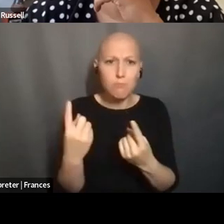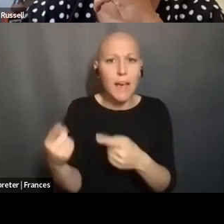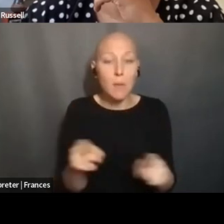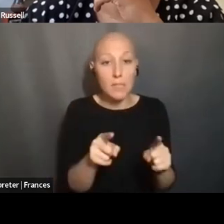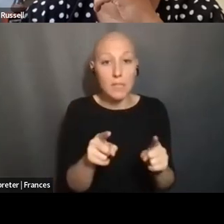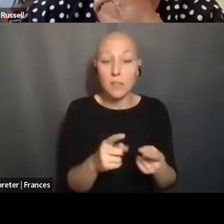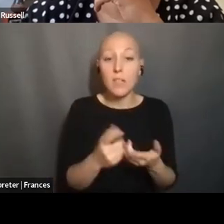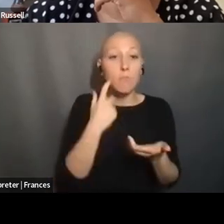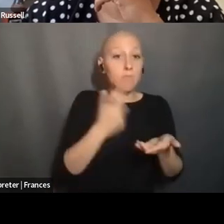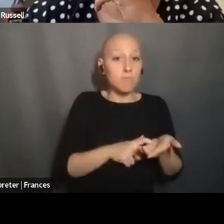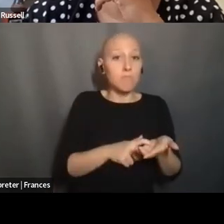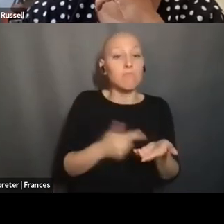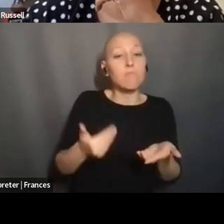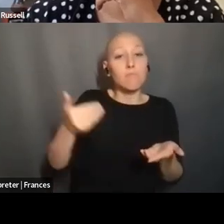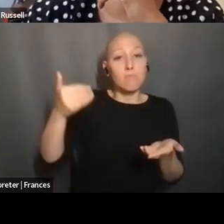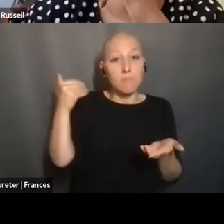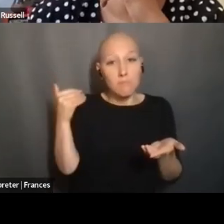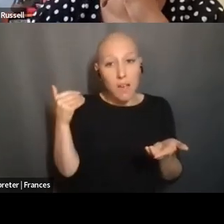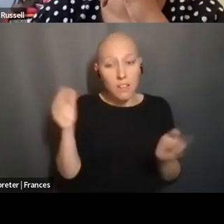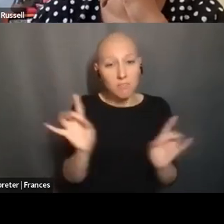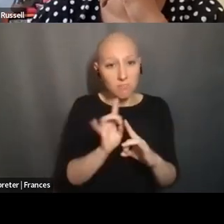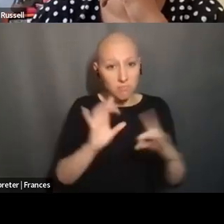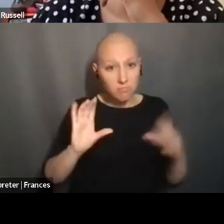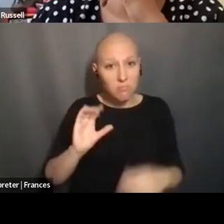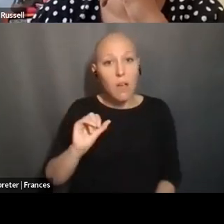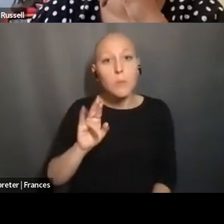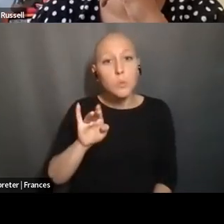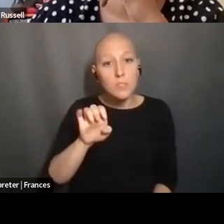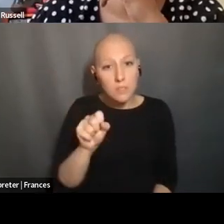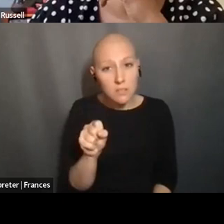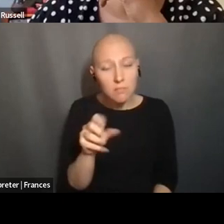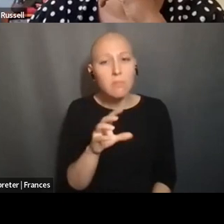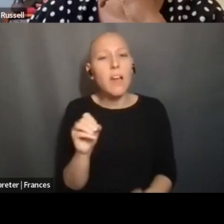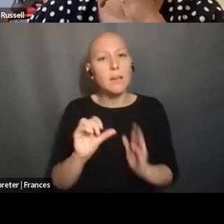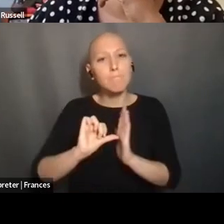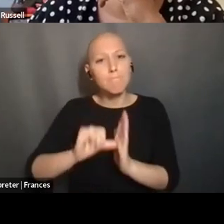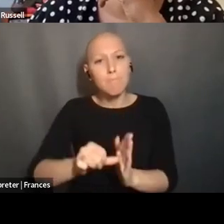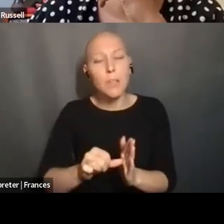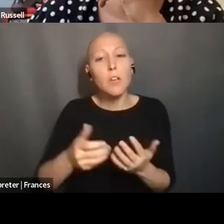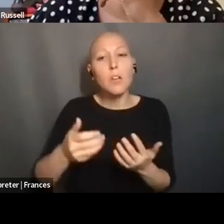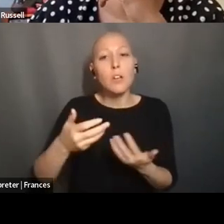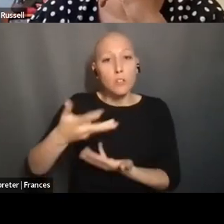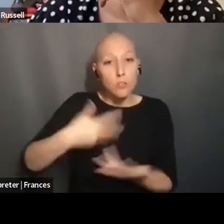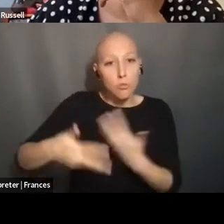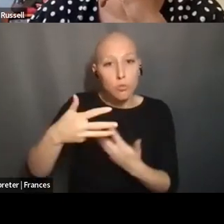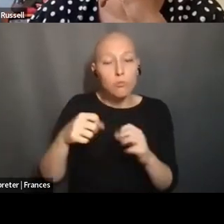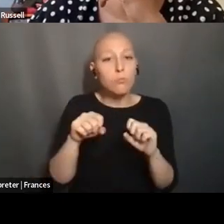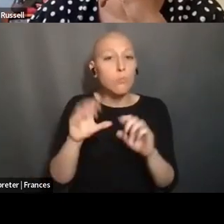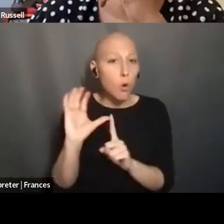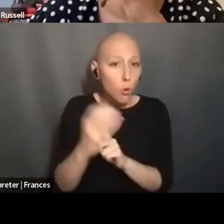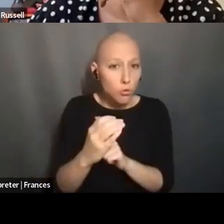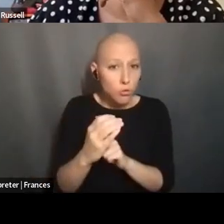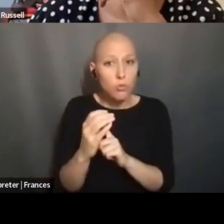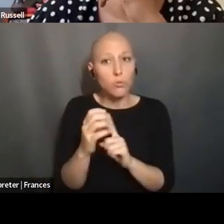identifying and illuminating the social and cultural factors that provided a fertile ground for